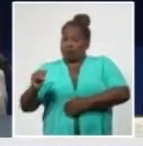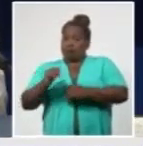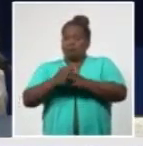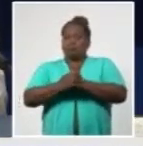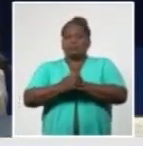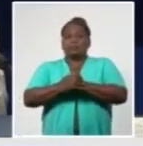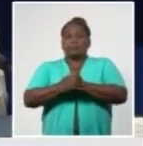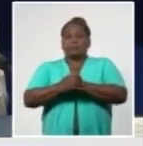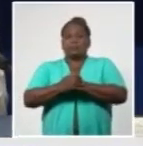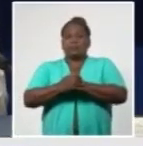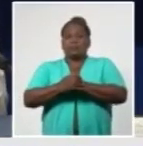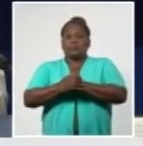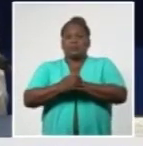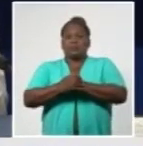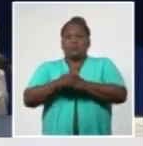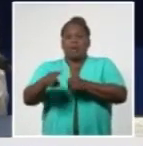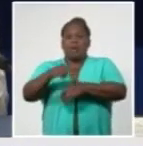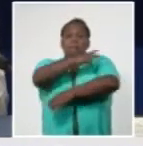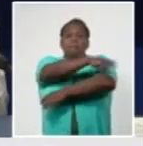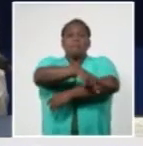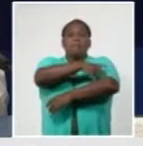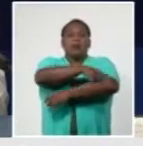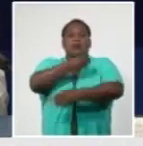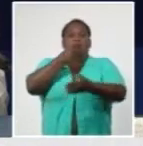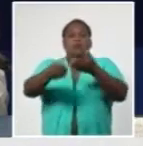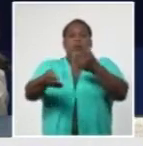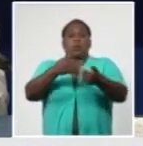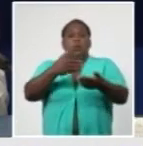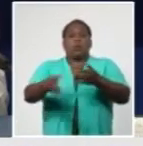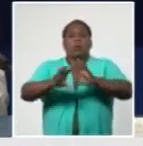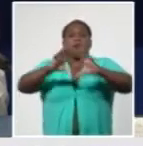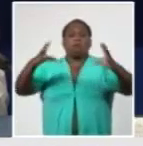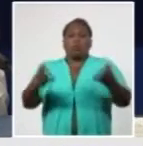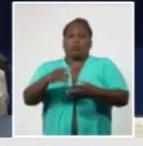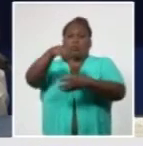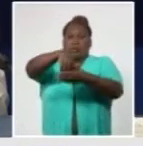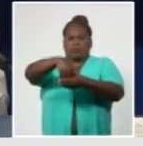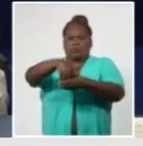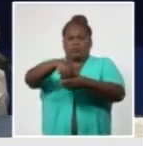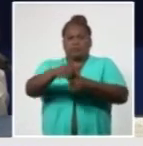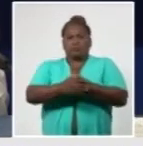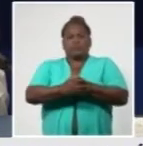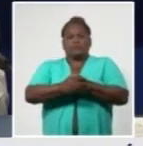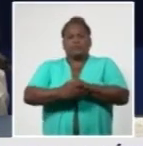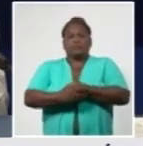the 18th place, and it ranks at number